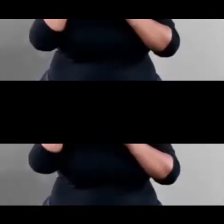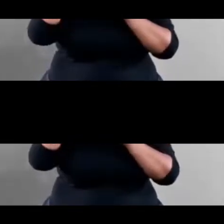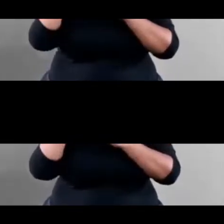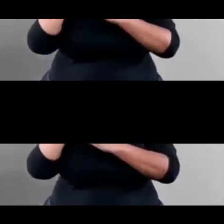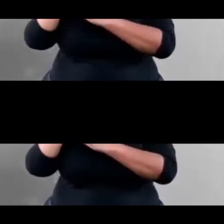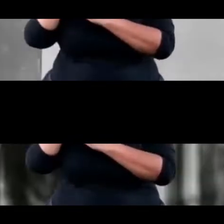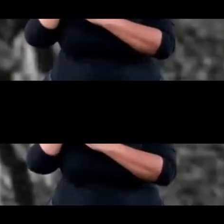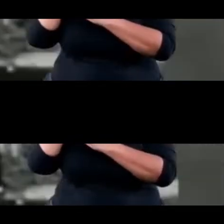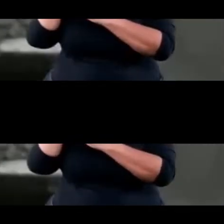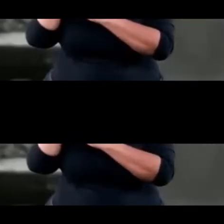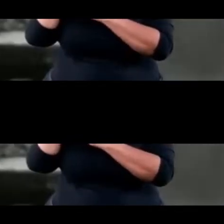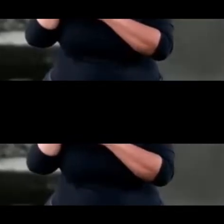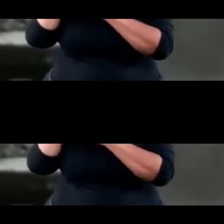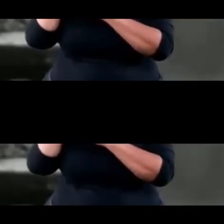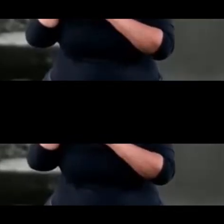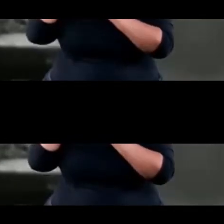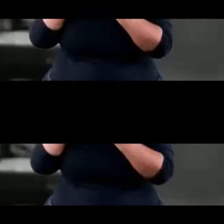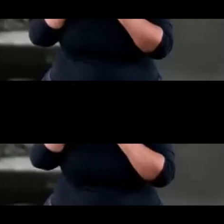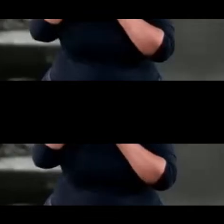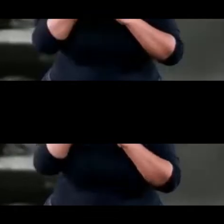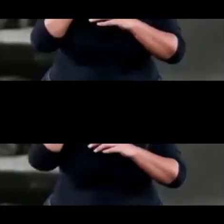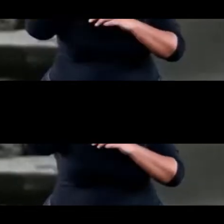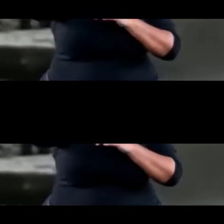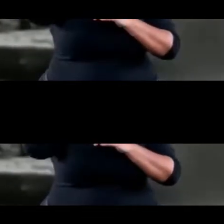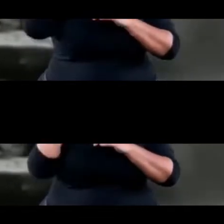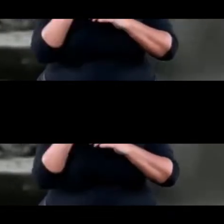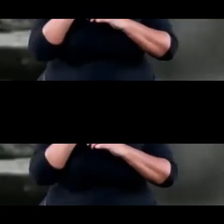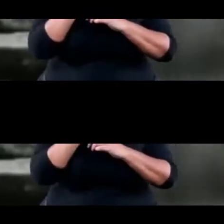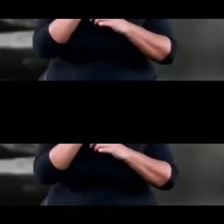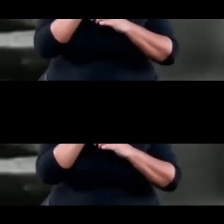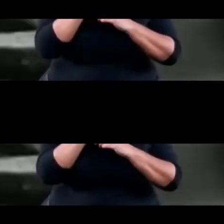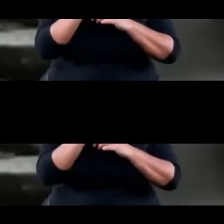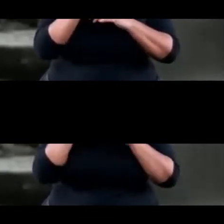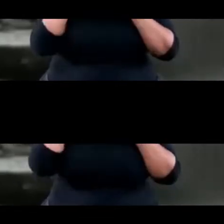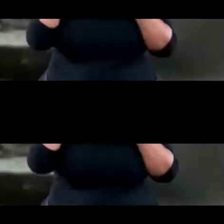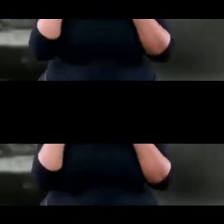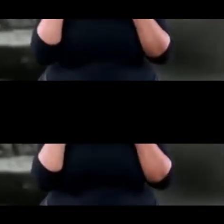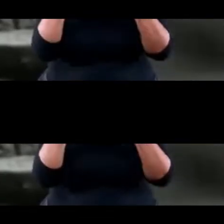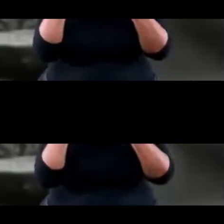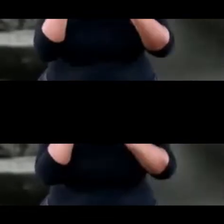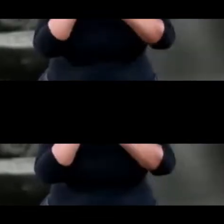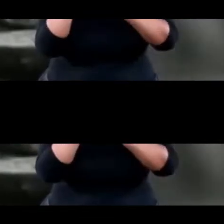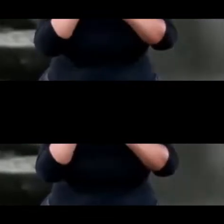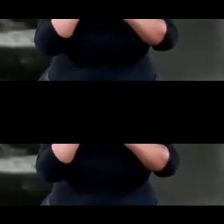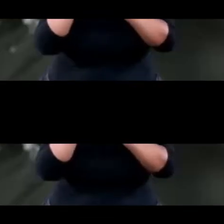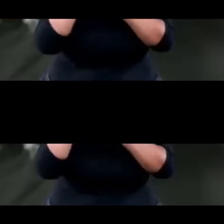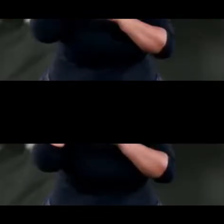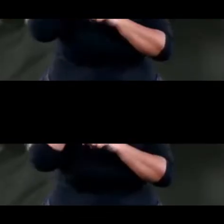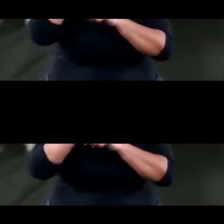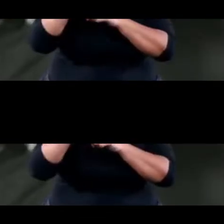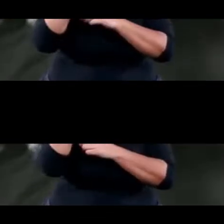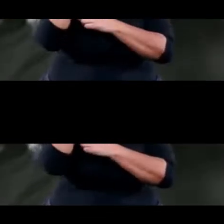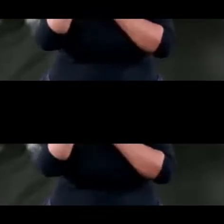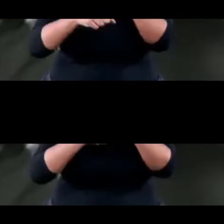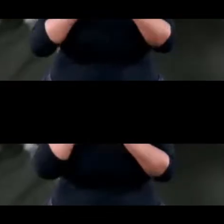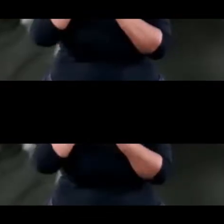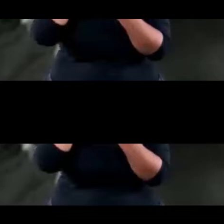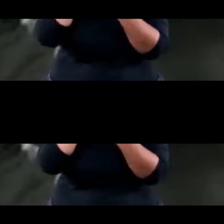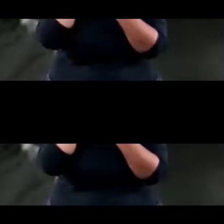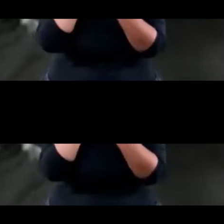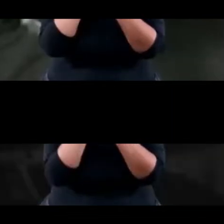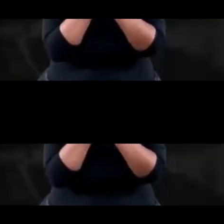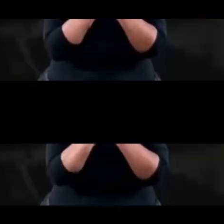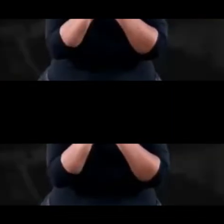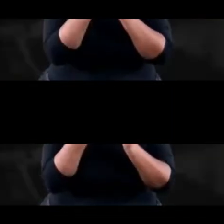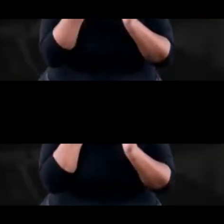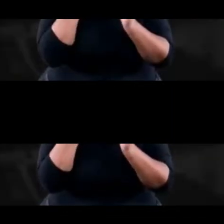that tradesmen had. Boys as young as 6 or 7 years old would spend nearly 7 years learning some of these